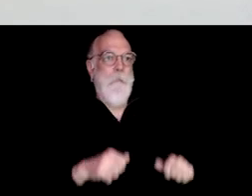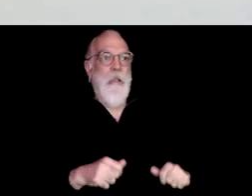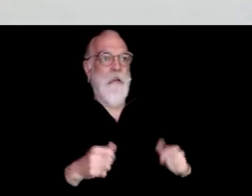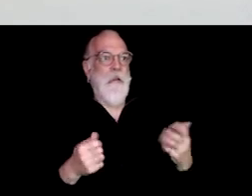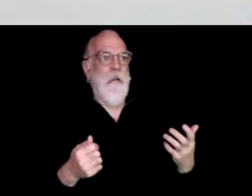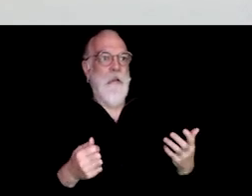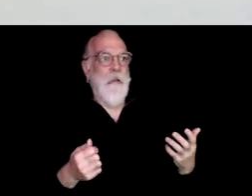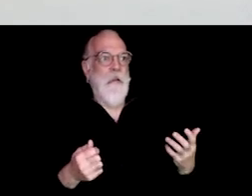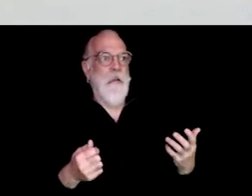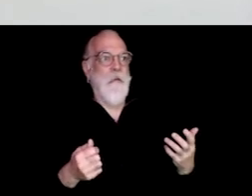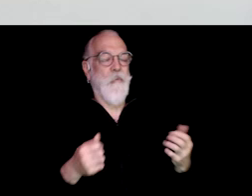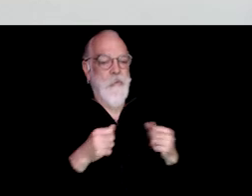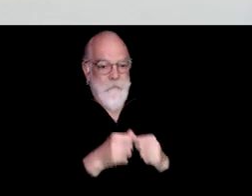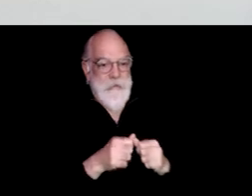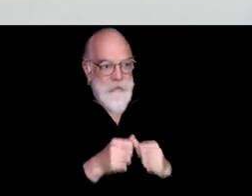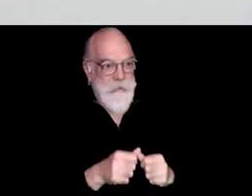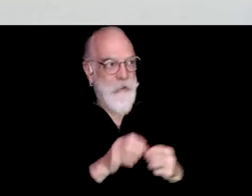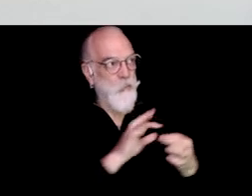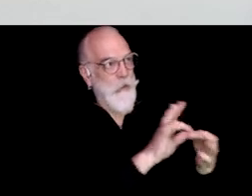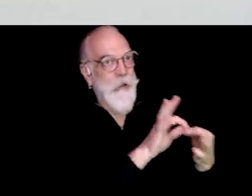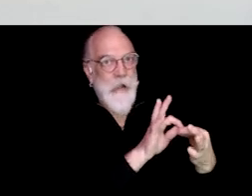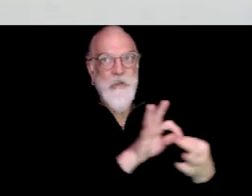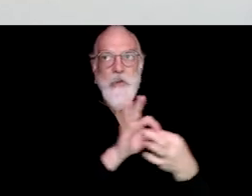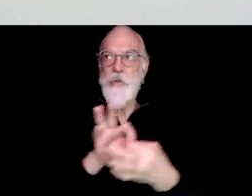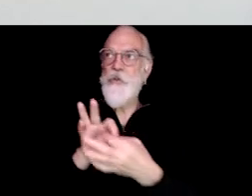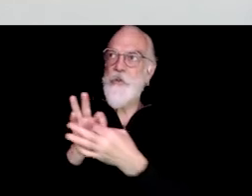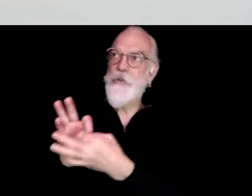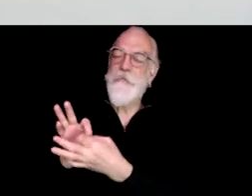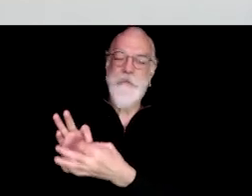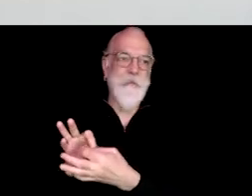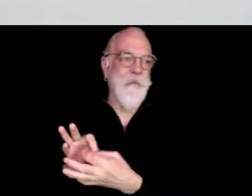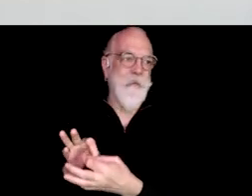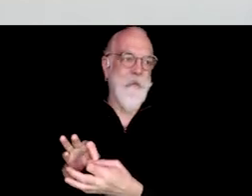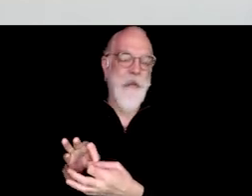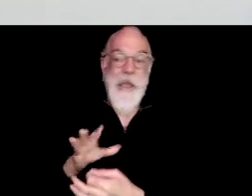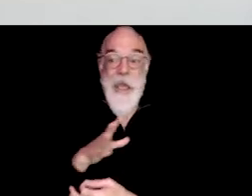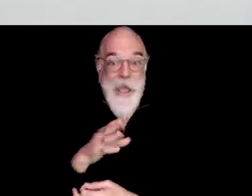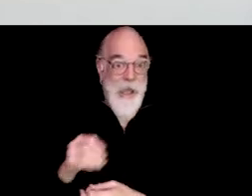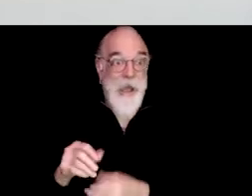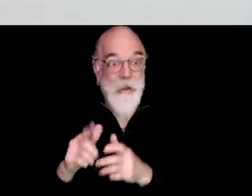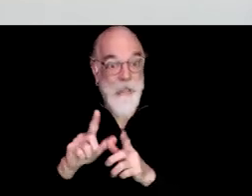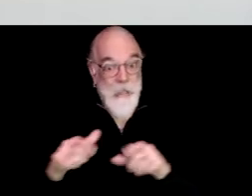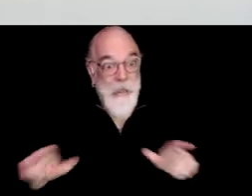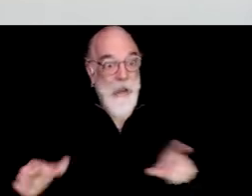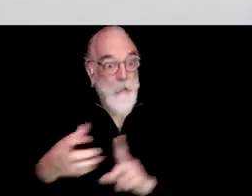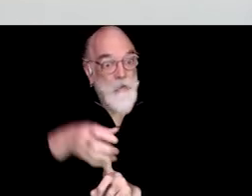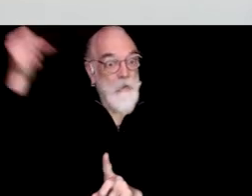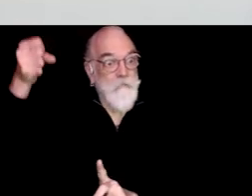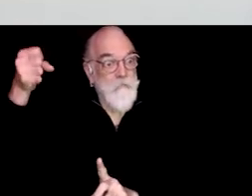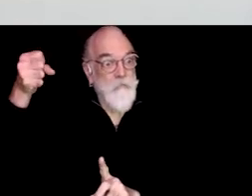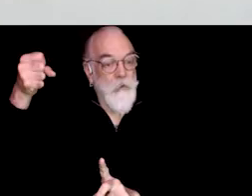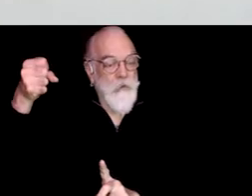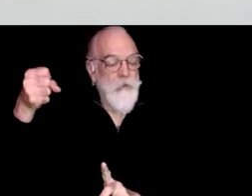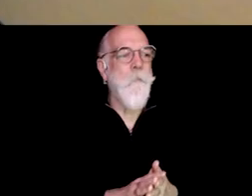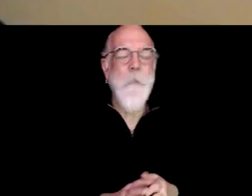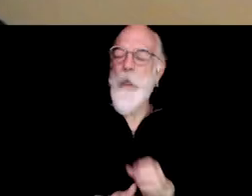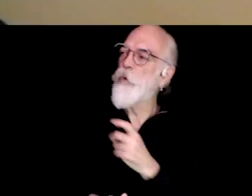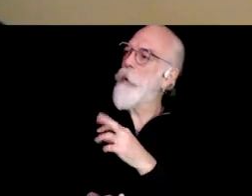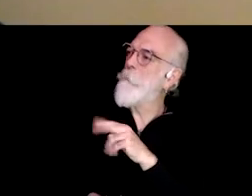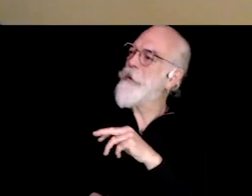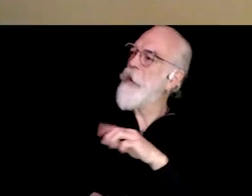our ability to, maintain those relationships, even the outlawing of our languages?